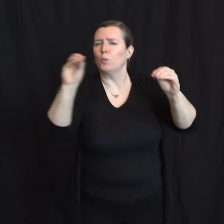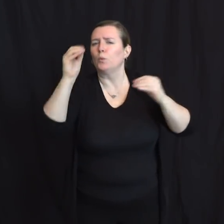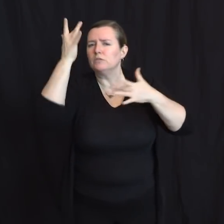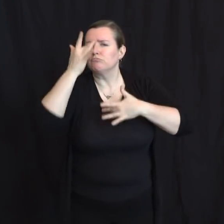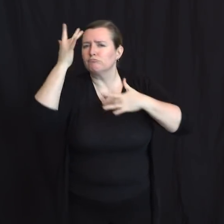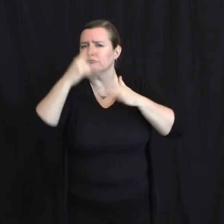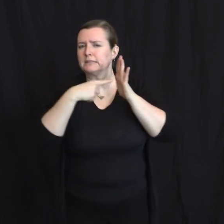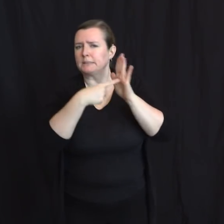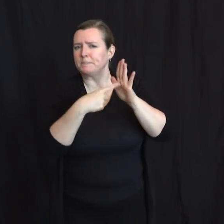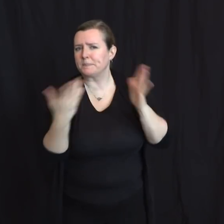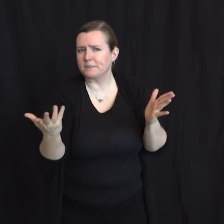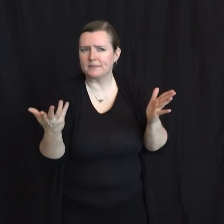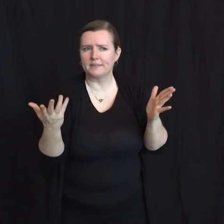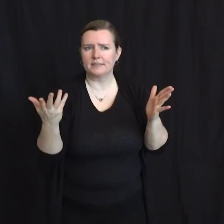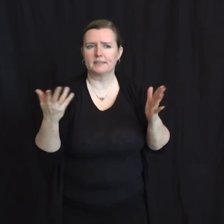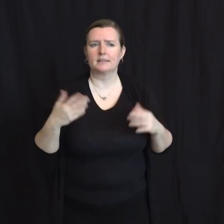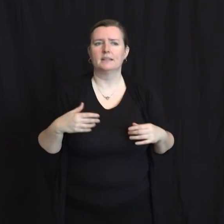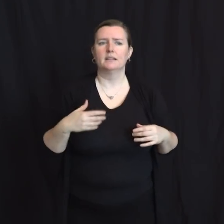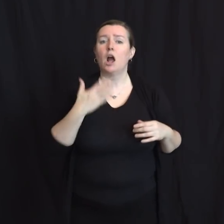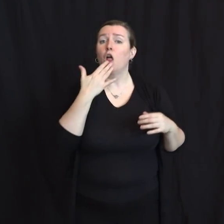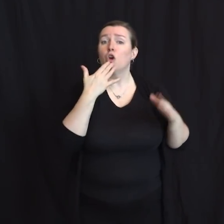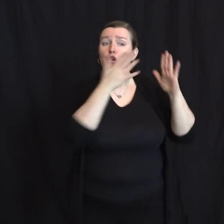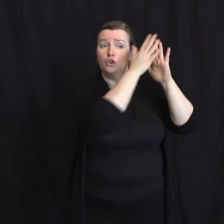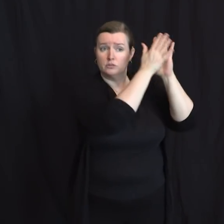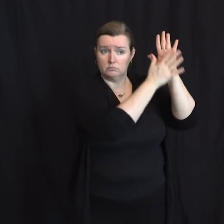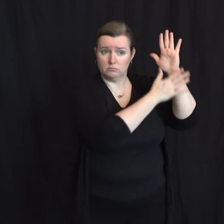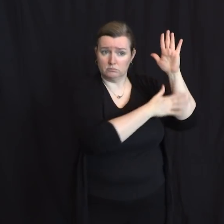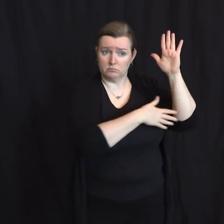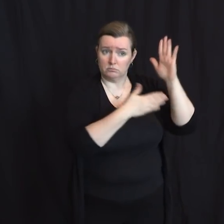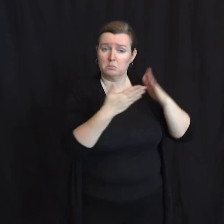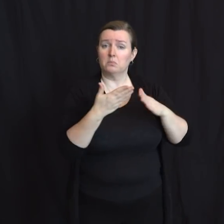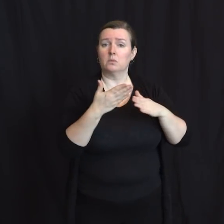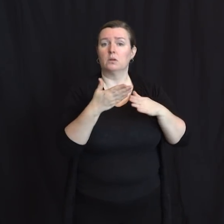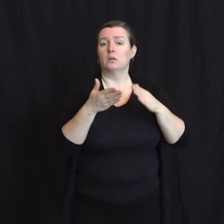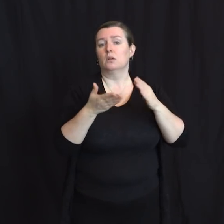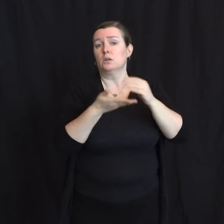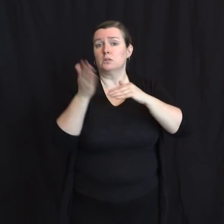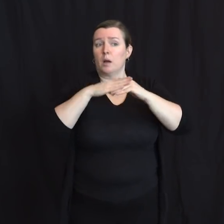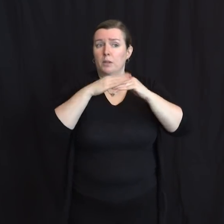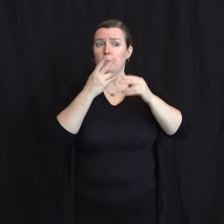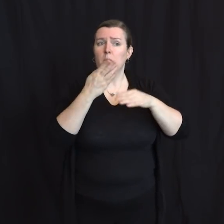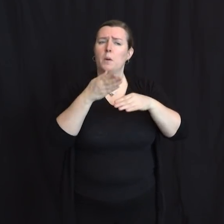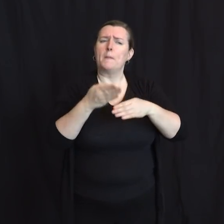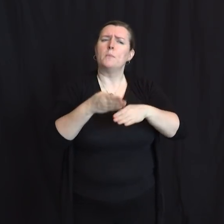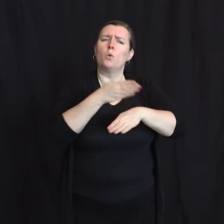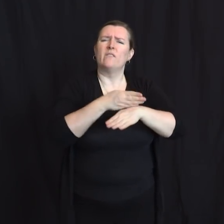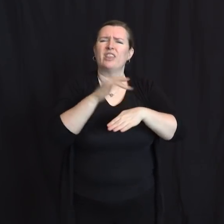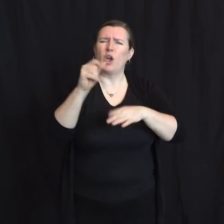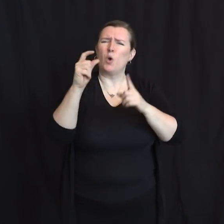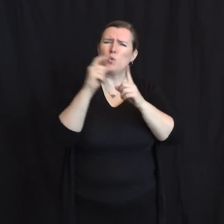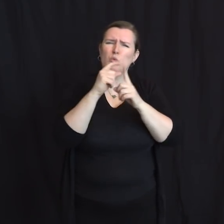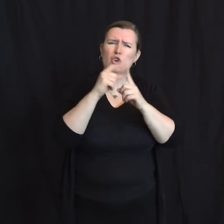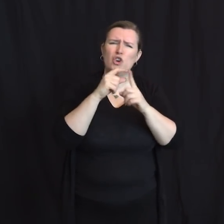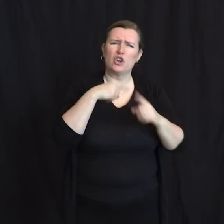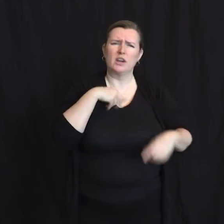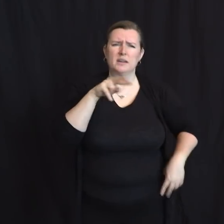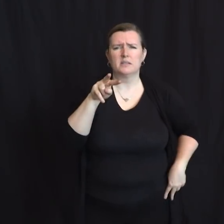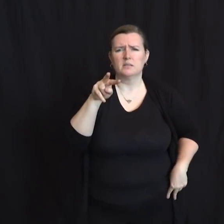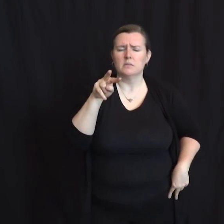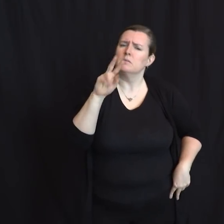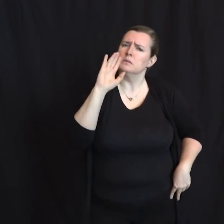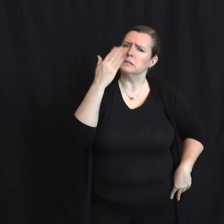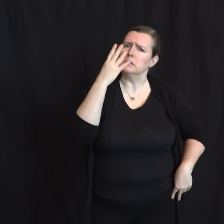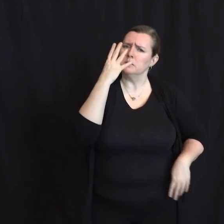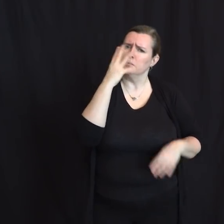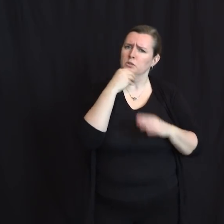you've shown the flattening of the curve, and earlier this week you used the phrase relative stability, but that still means there's a significant number of